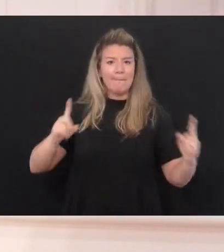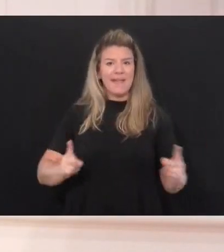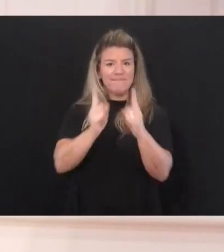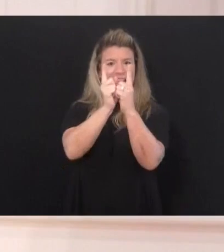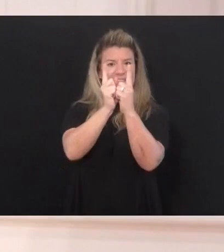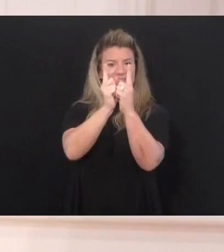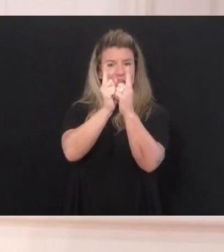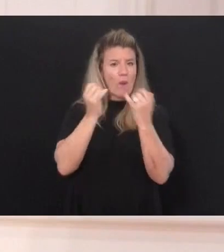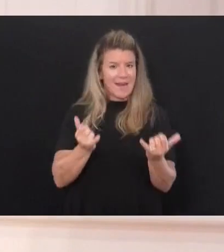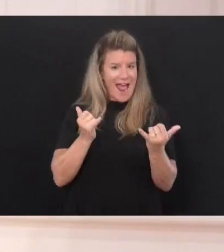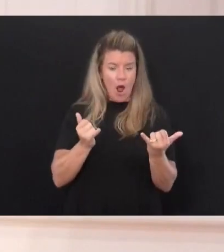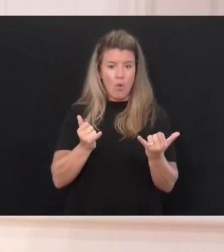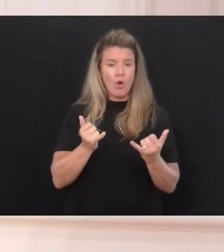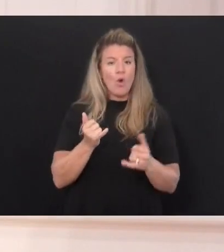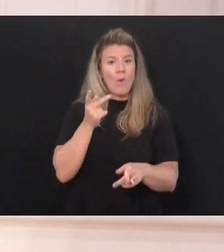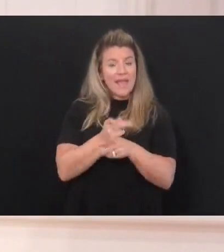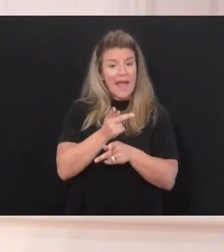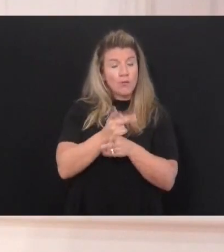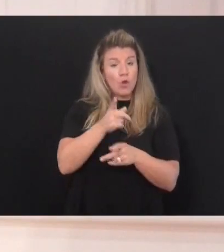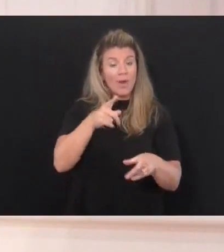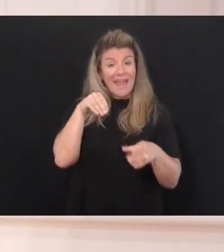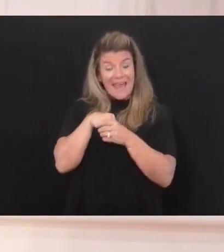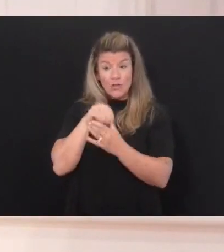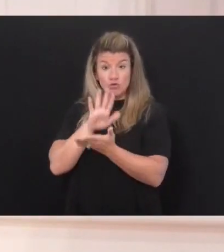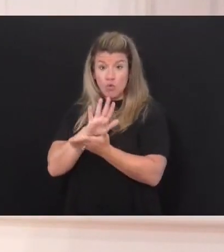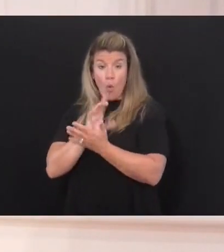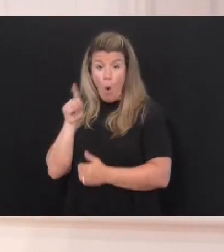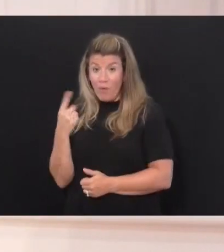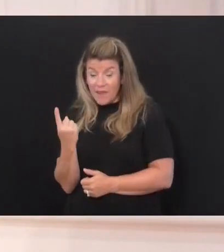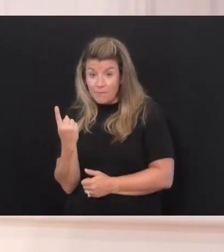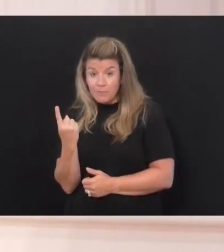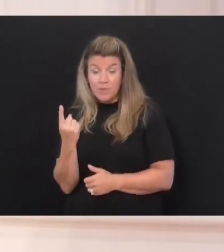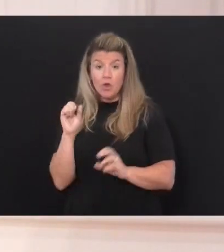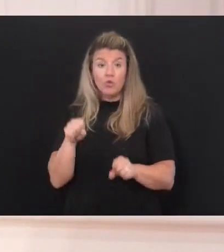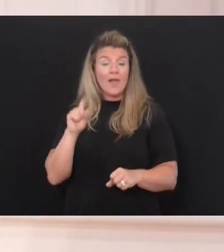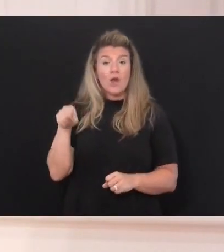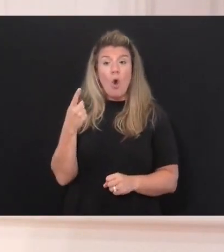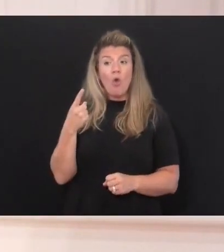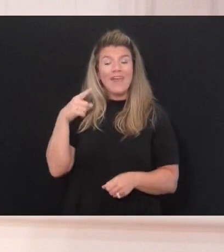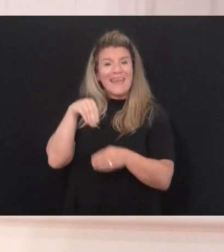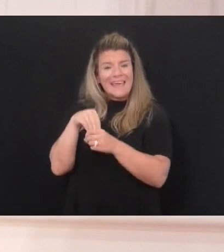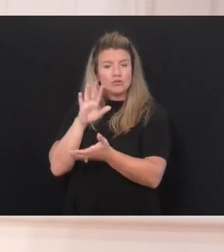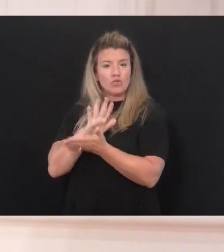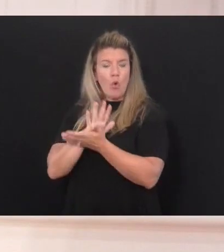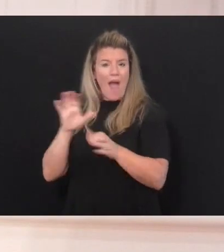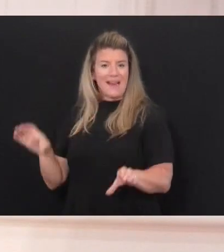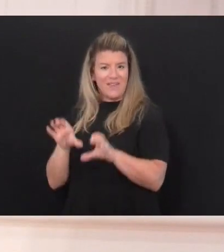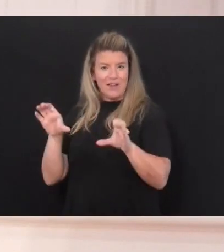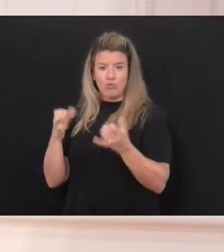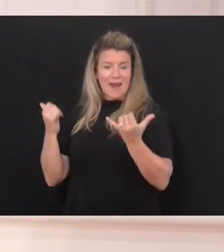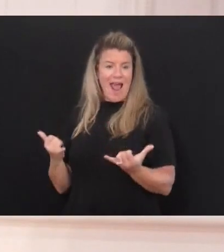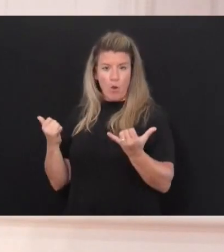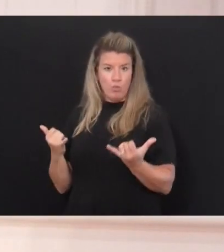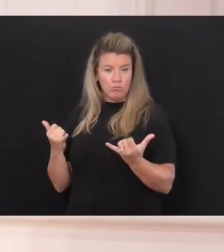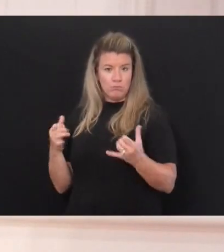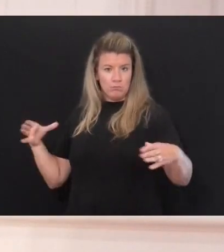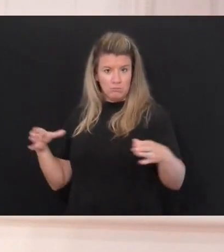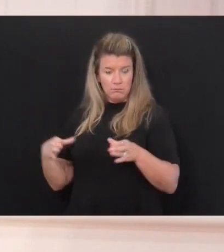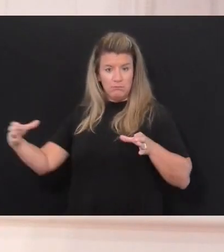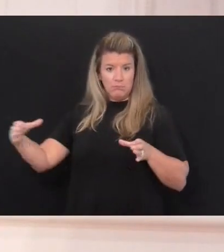challenge anybody and everybody to look at how that I have set out to administer those